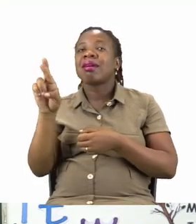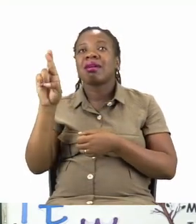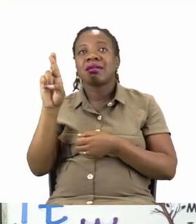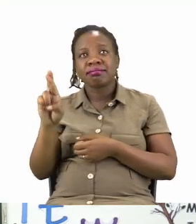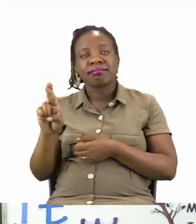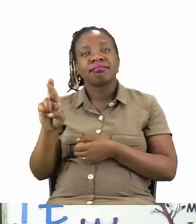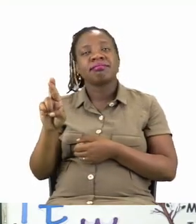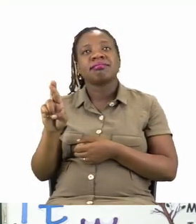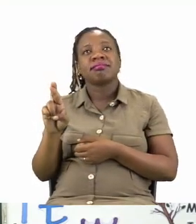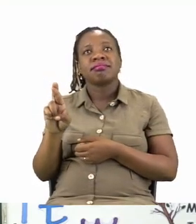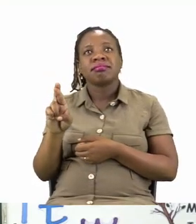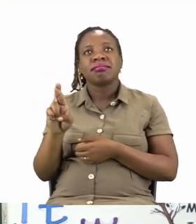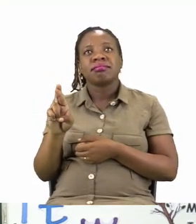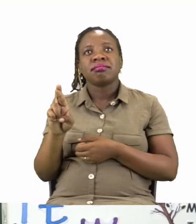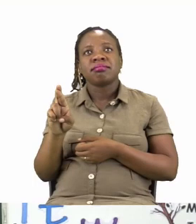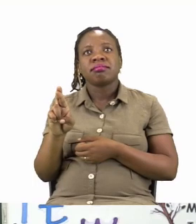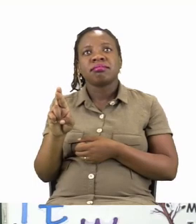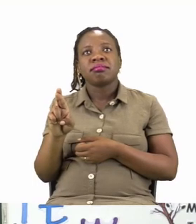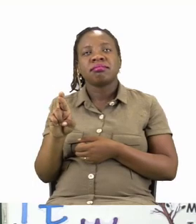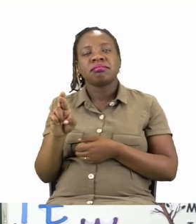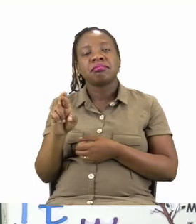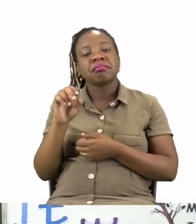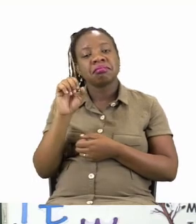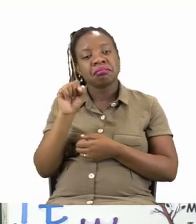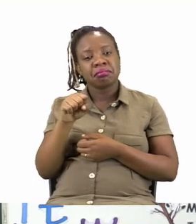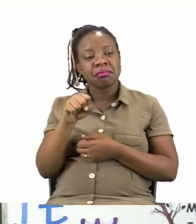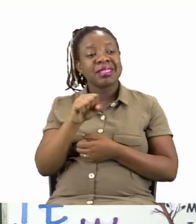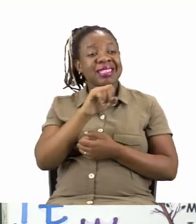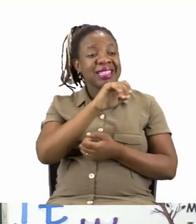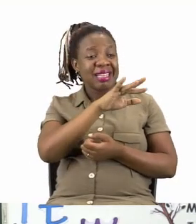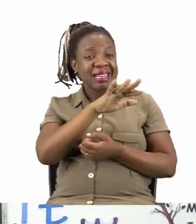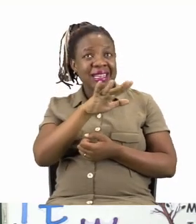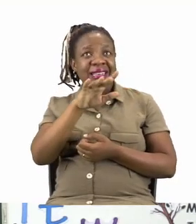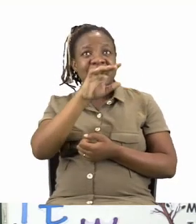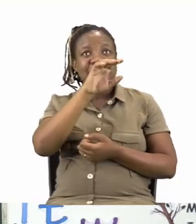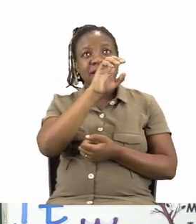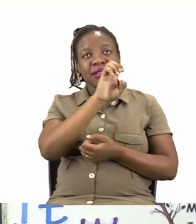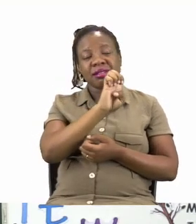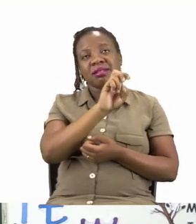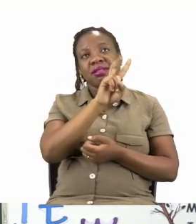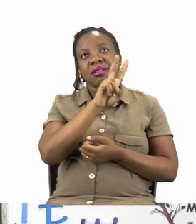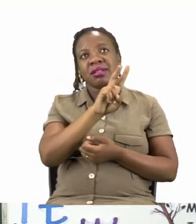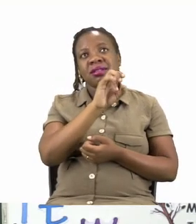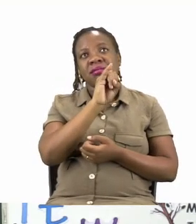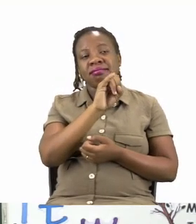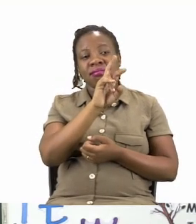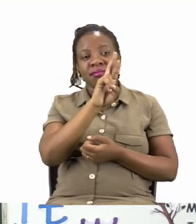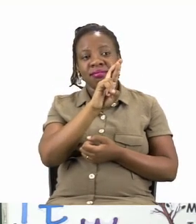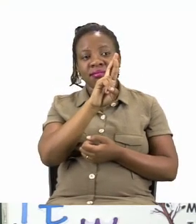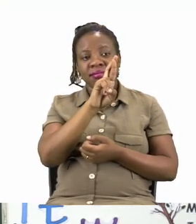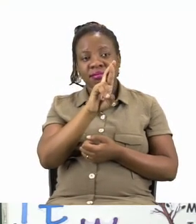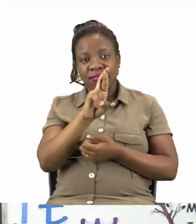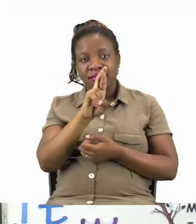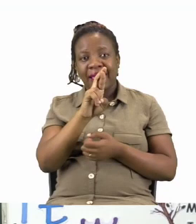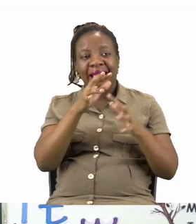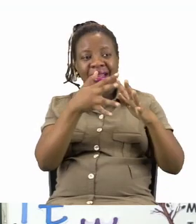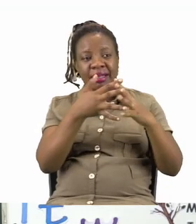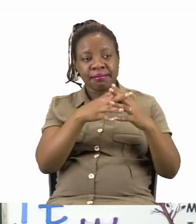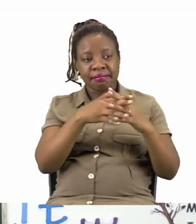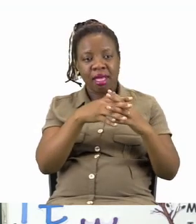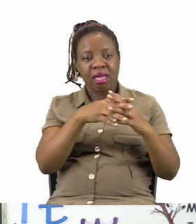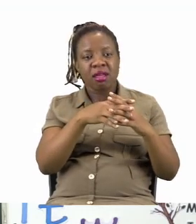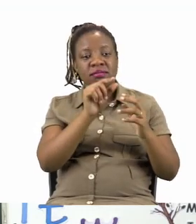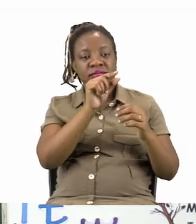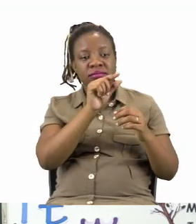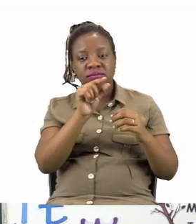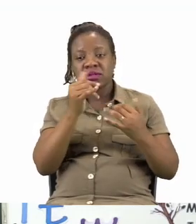another R. So that is the word river. Okay, now everyone,